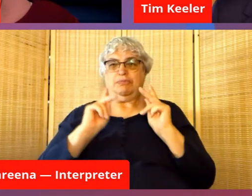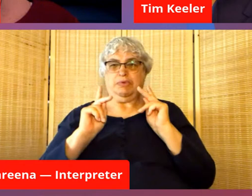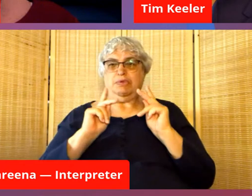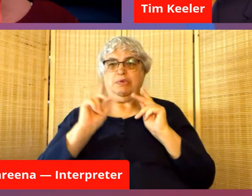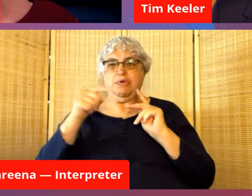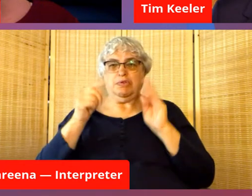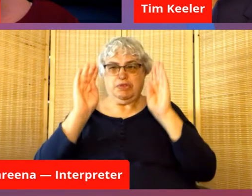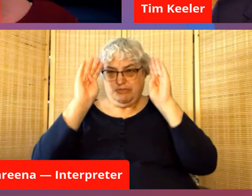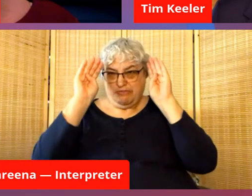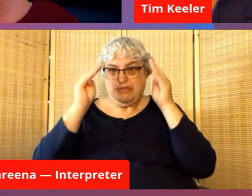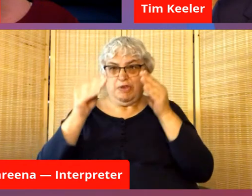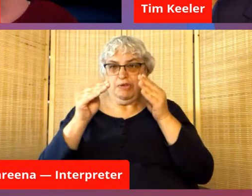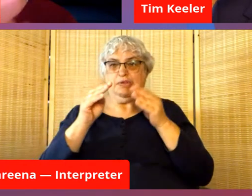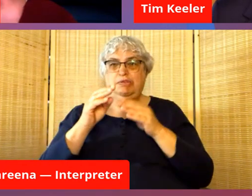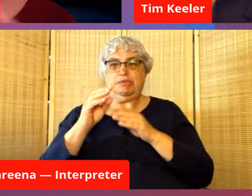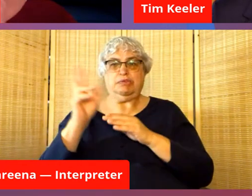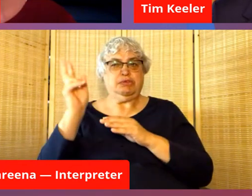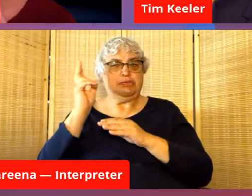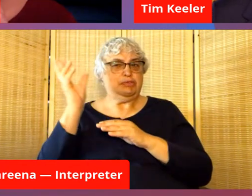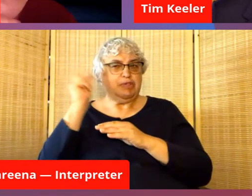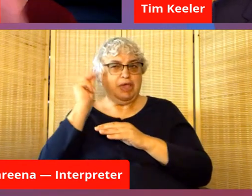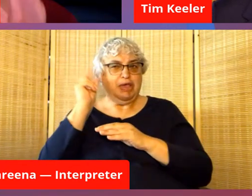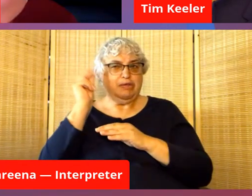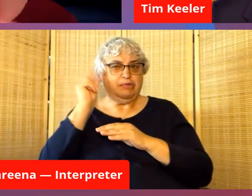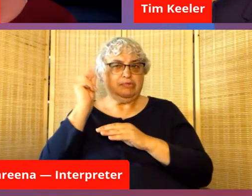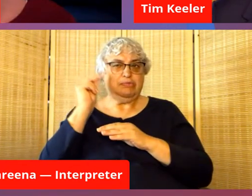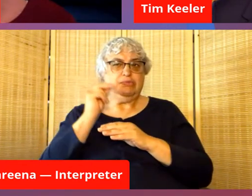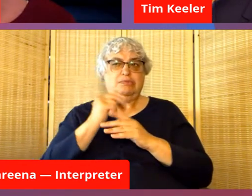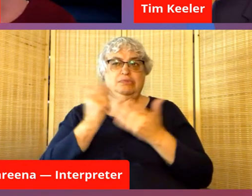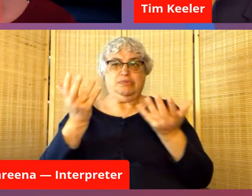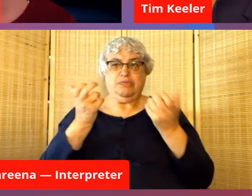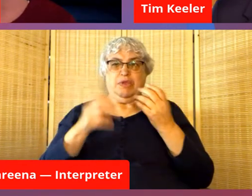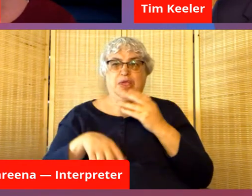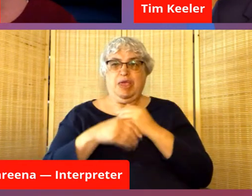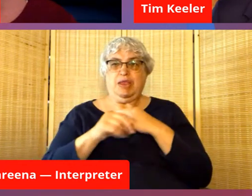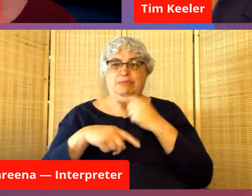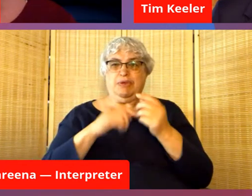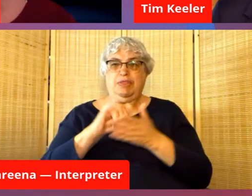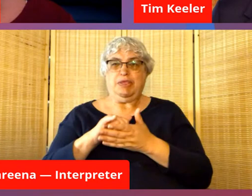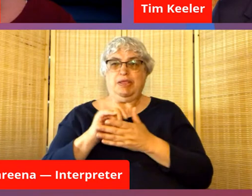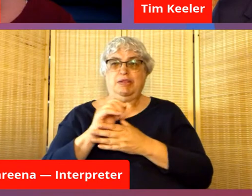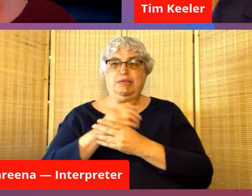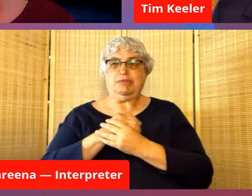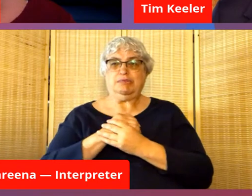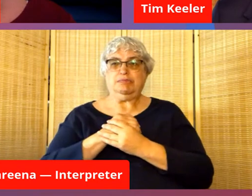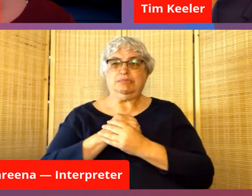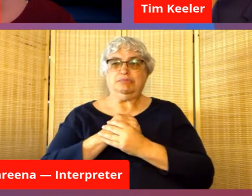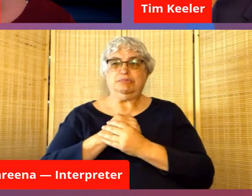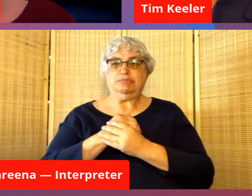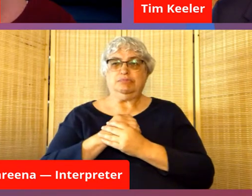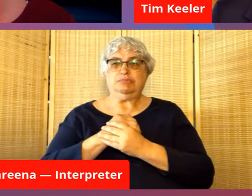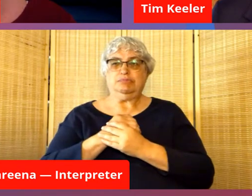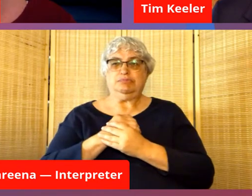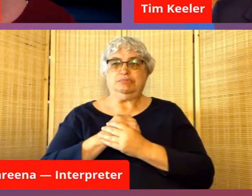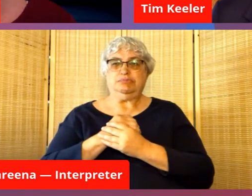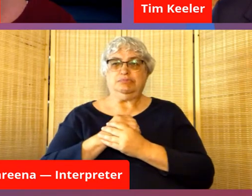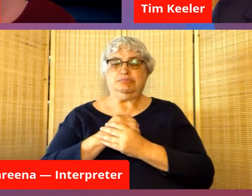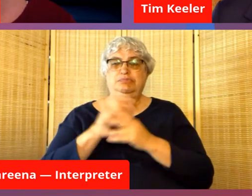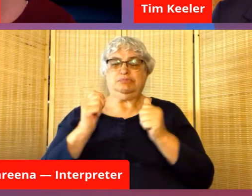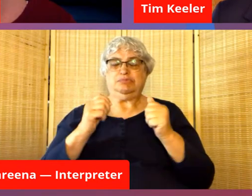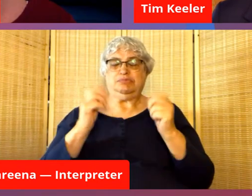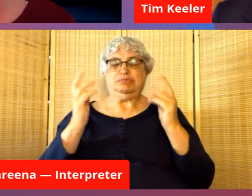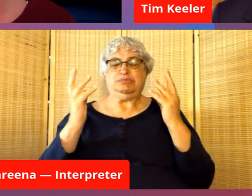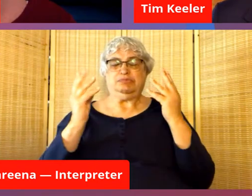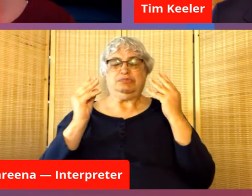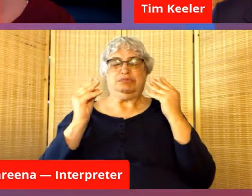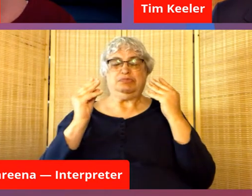treat. But can you anything else you want to add about that, Tim? Yeah, it I agree. It's very meditative to